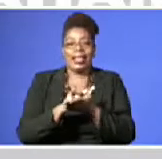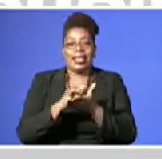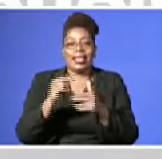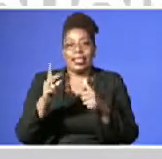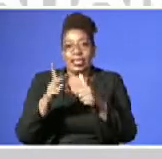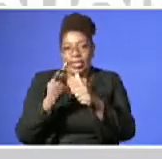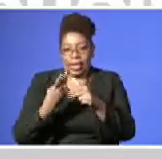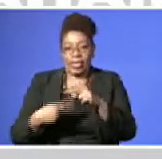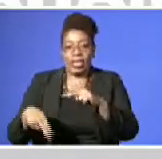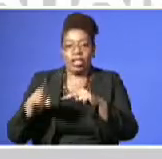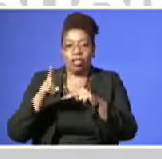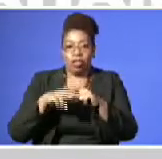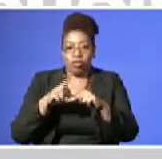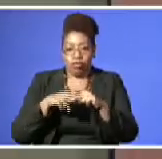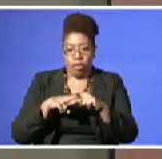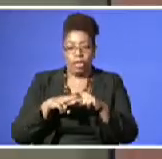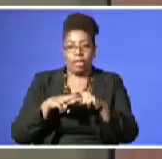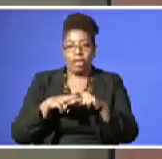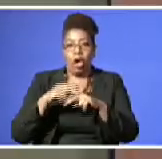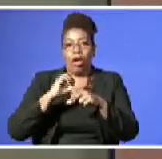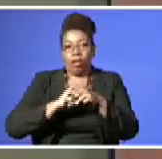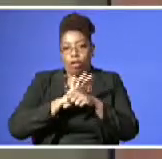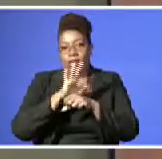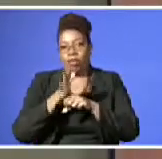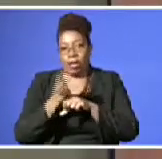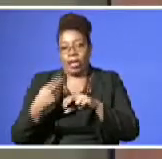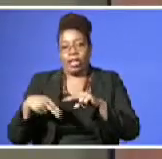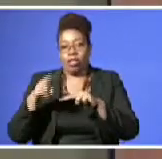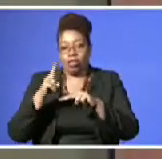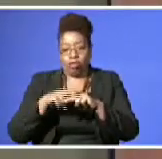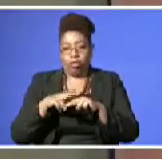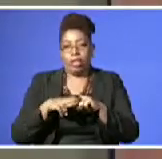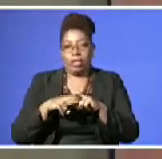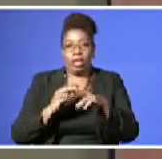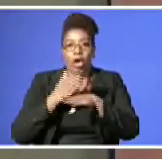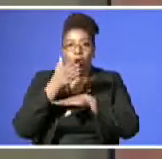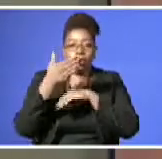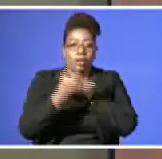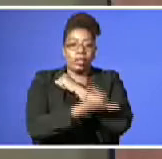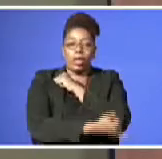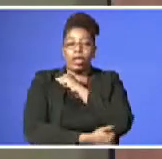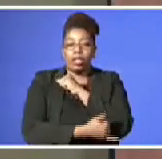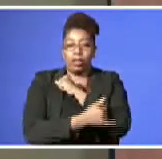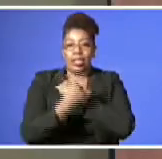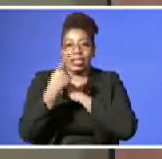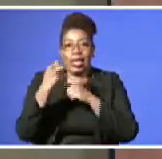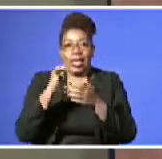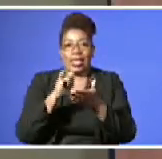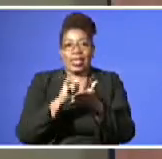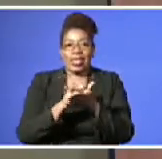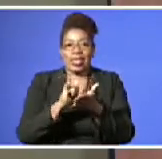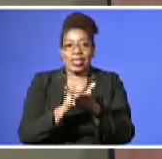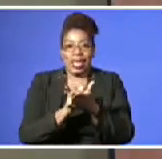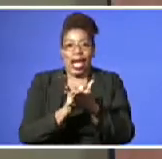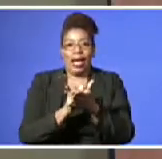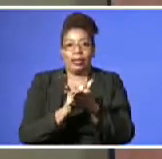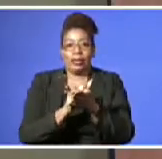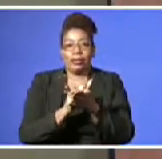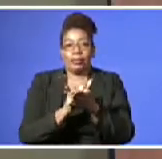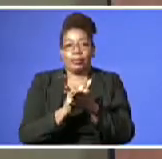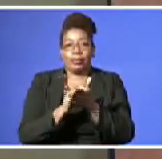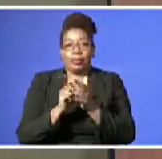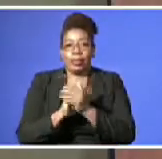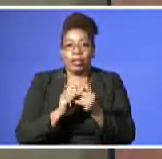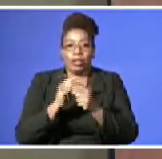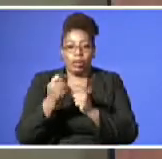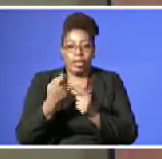of the COVID-19 pandemic has definitely shown an increase in the cases across the country. They say that that trends for